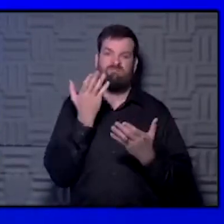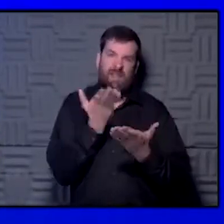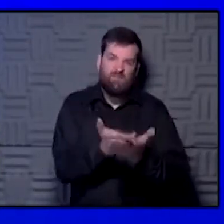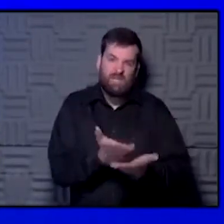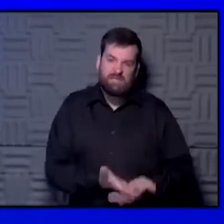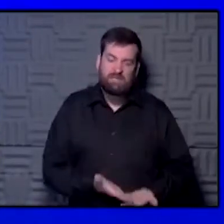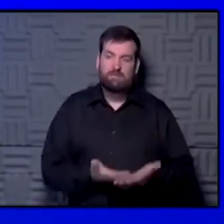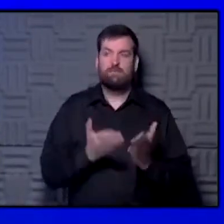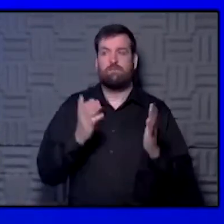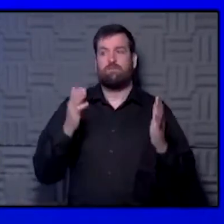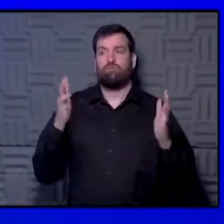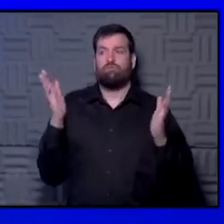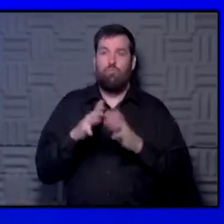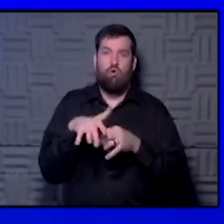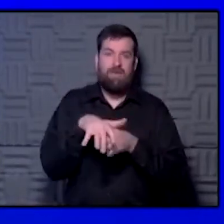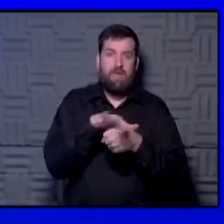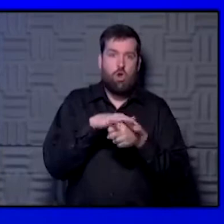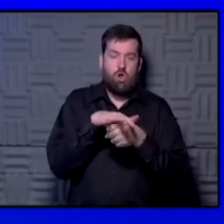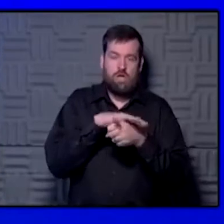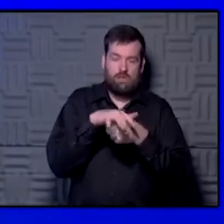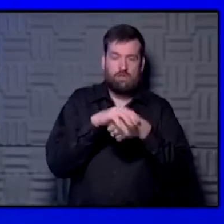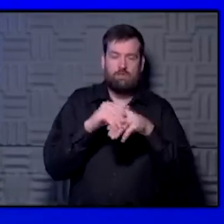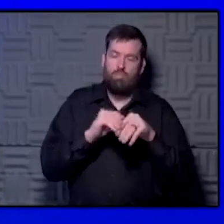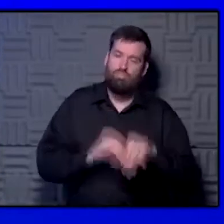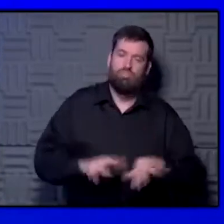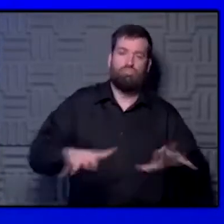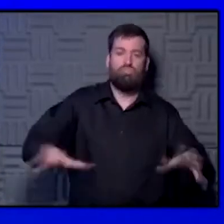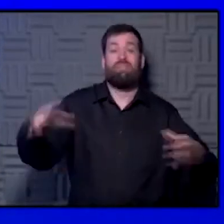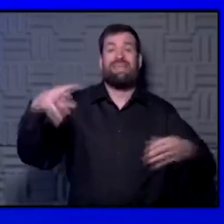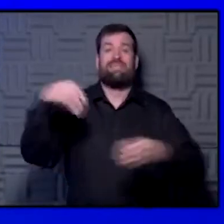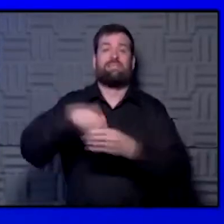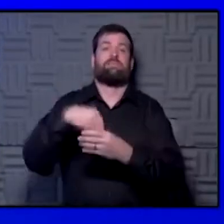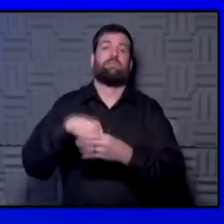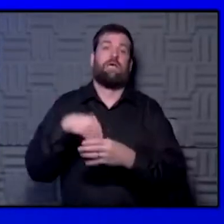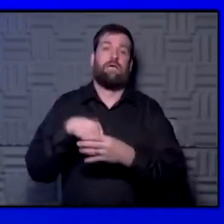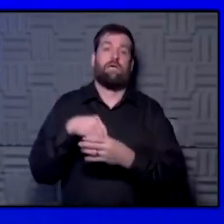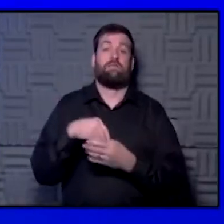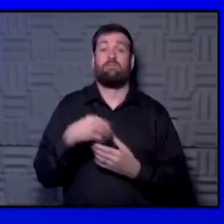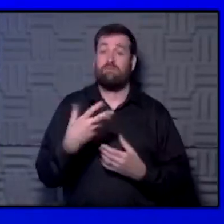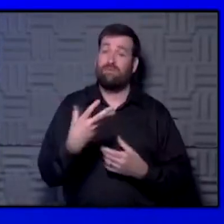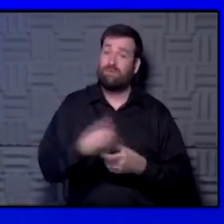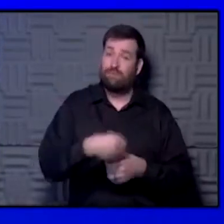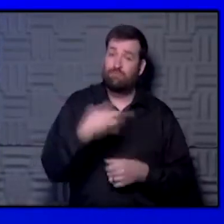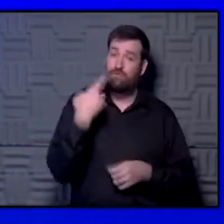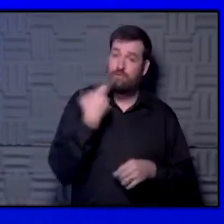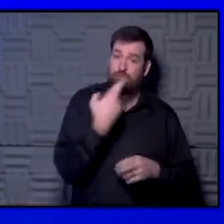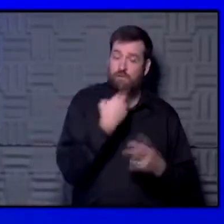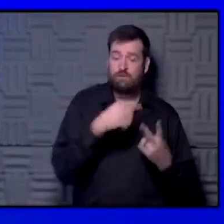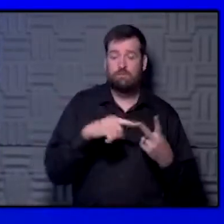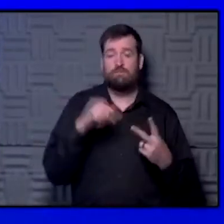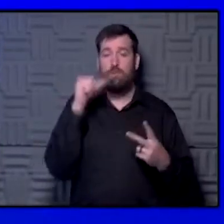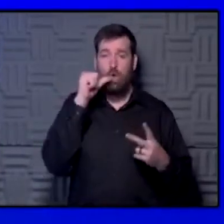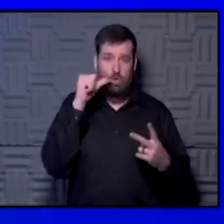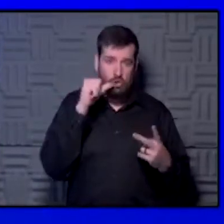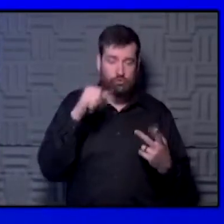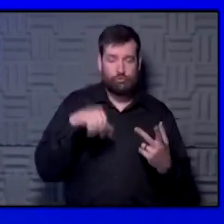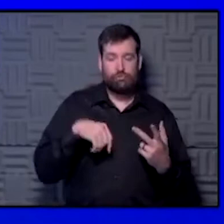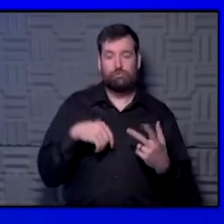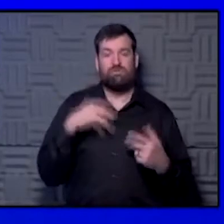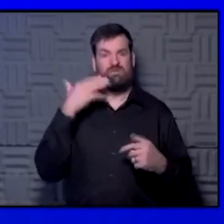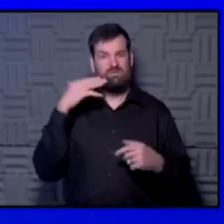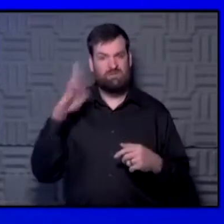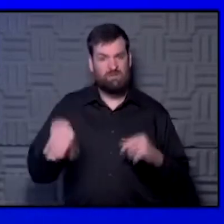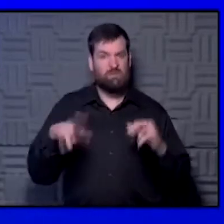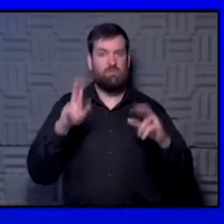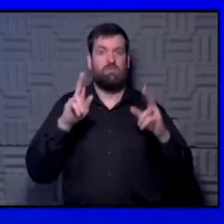in small areas, indoor areas, and those would include restaurants and bars. We know that